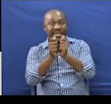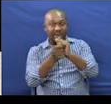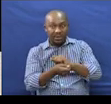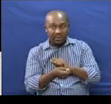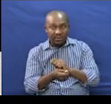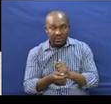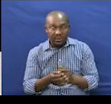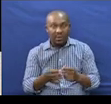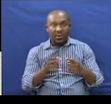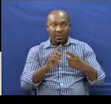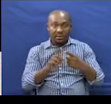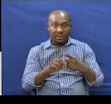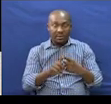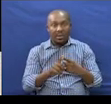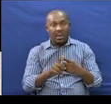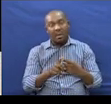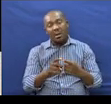death,